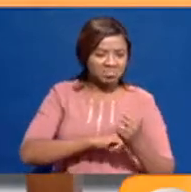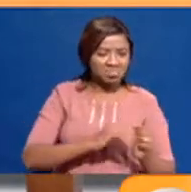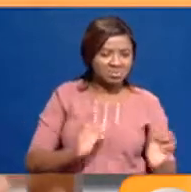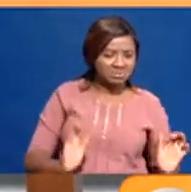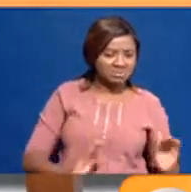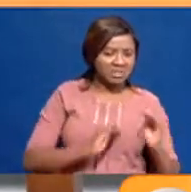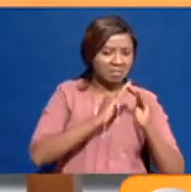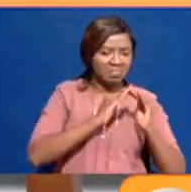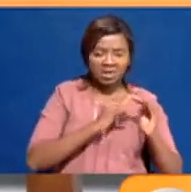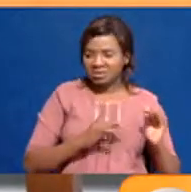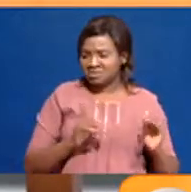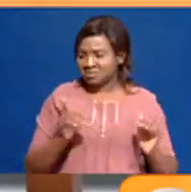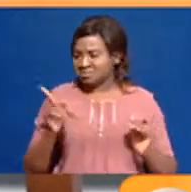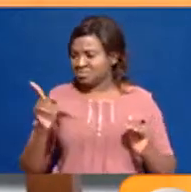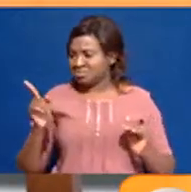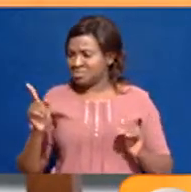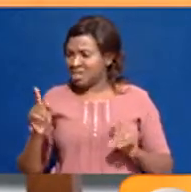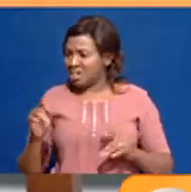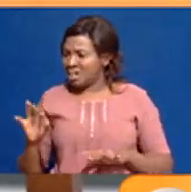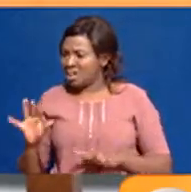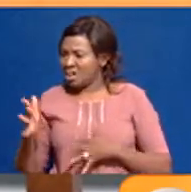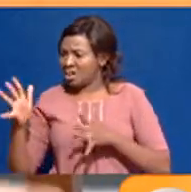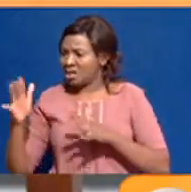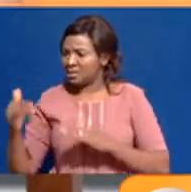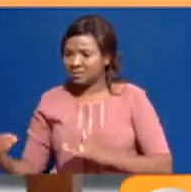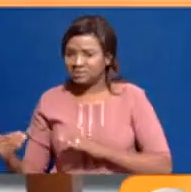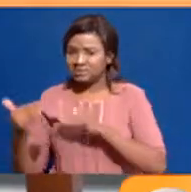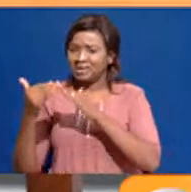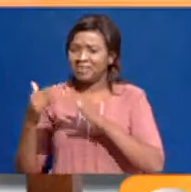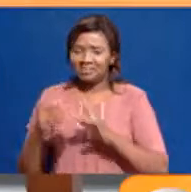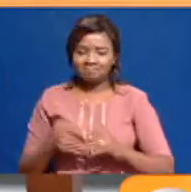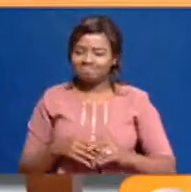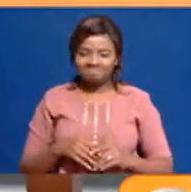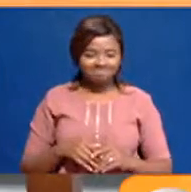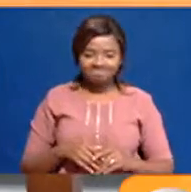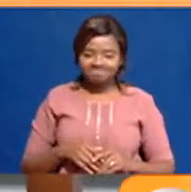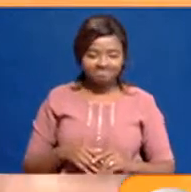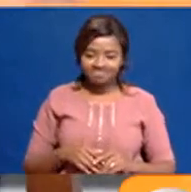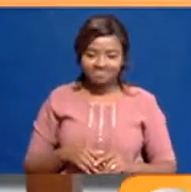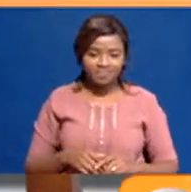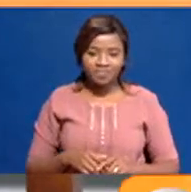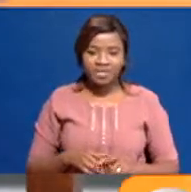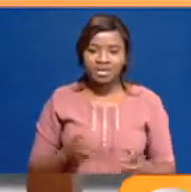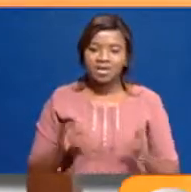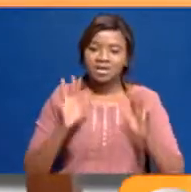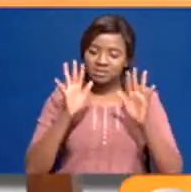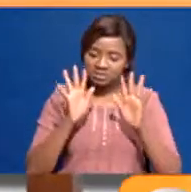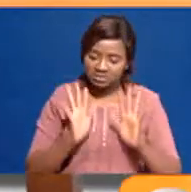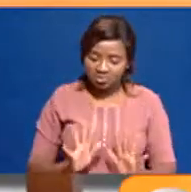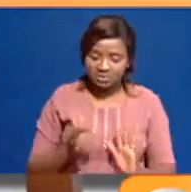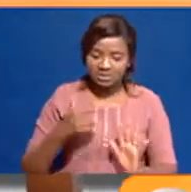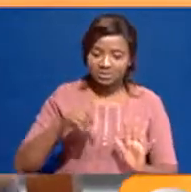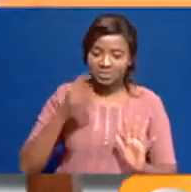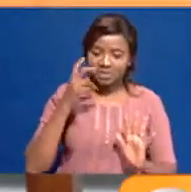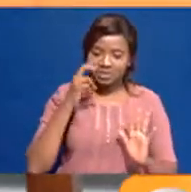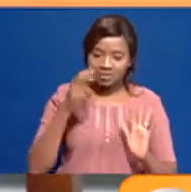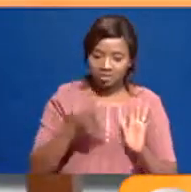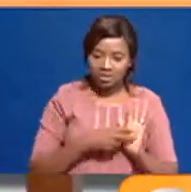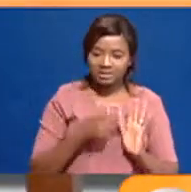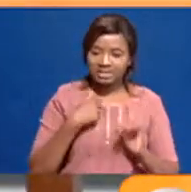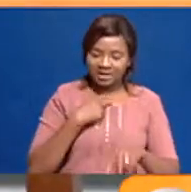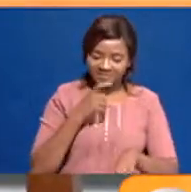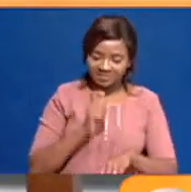is being heard too much. No, it is just his turn for a specific period, for a